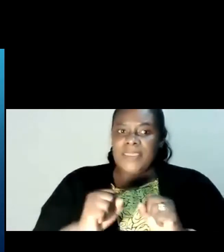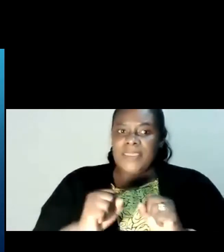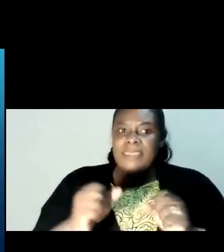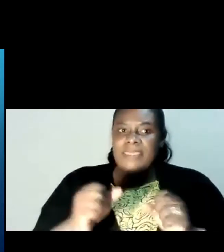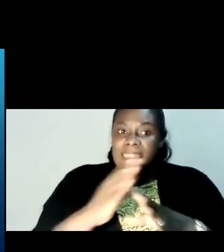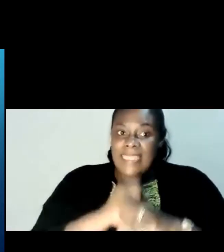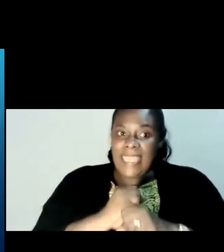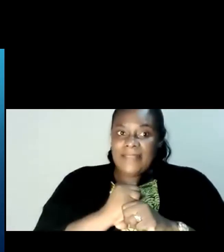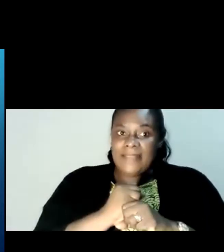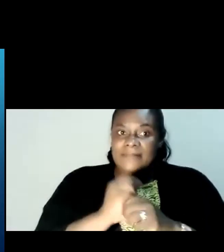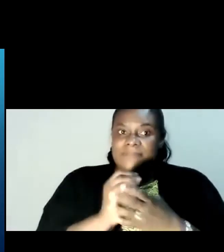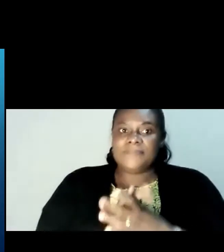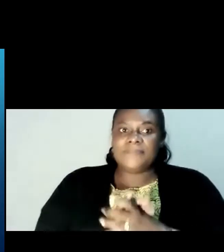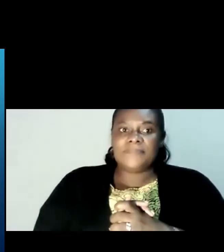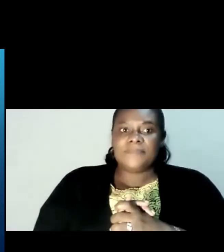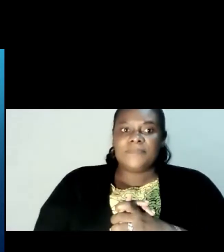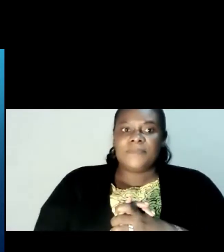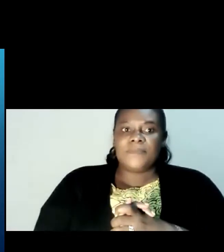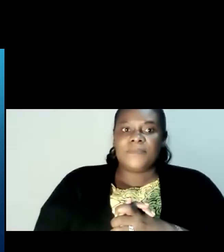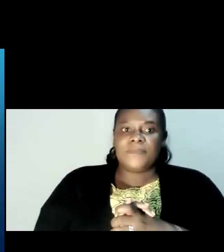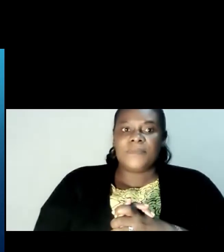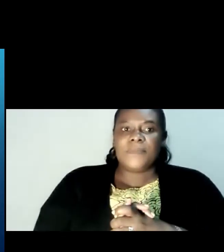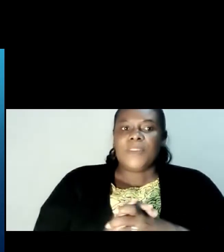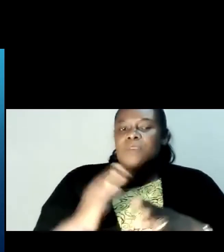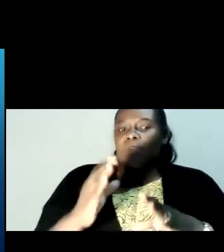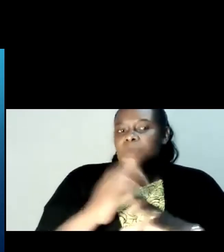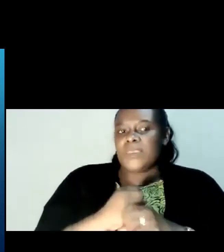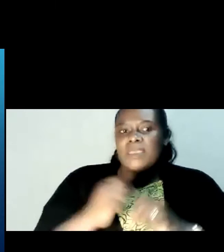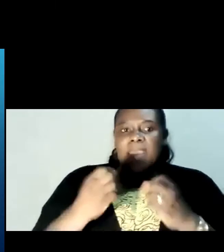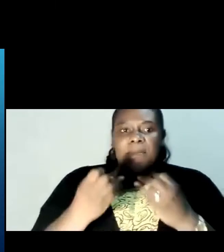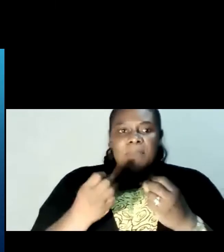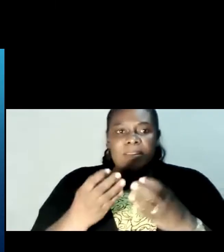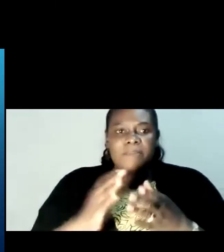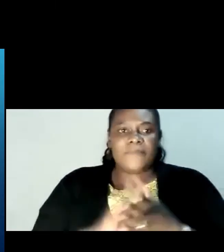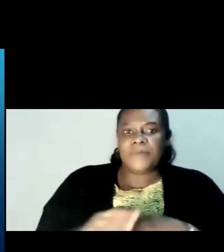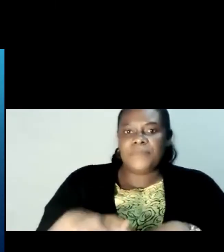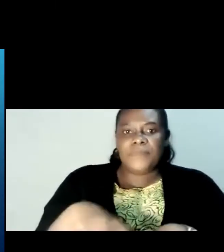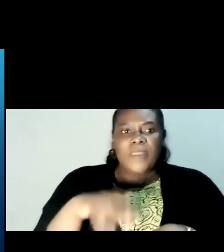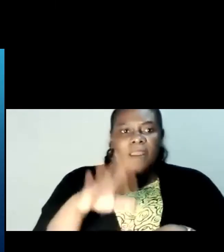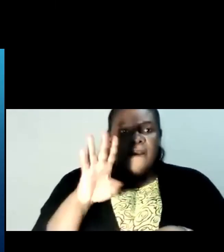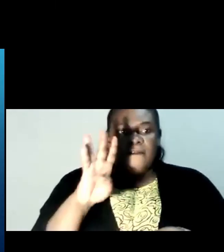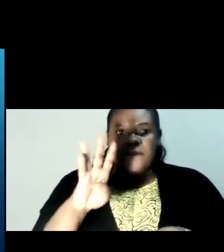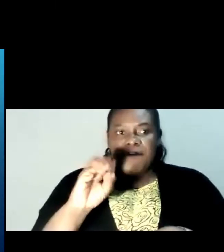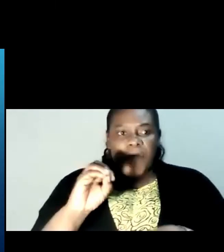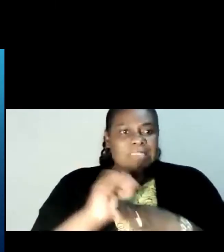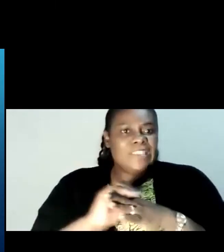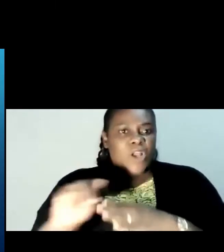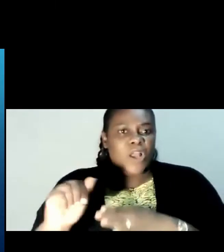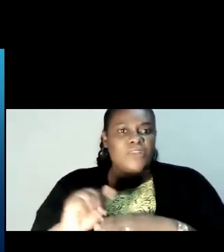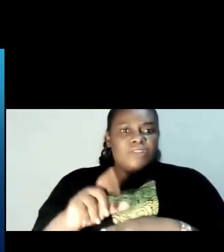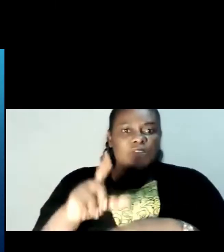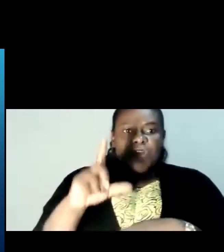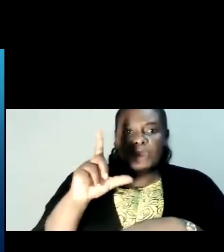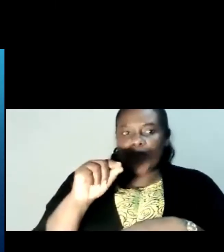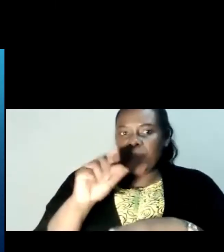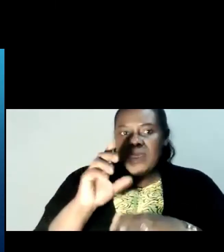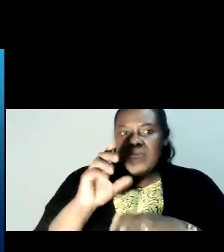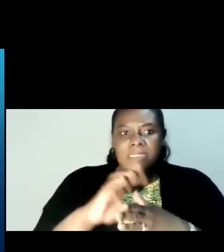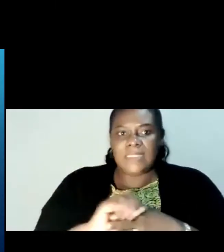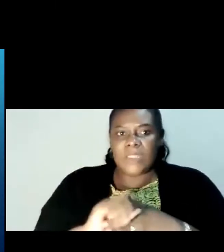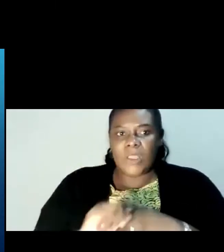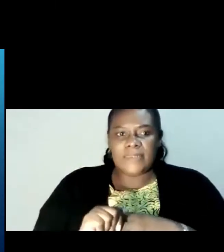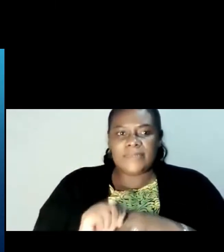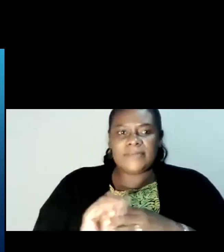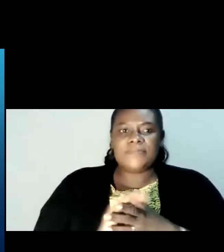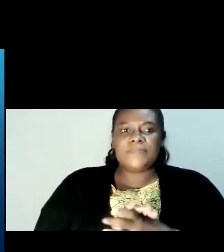feed, you can get a lot for $40, $20. So it is possible.